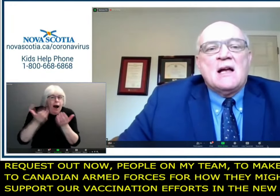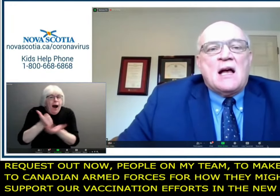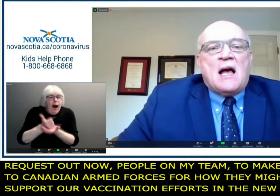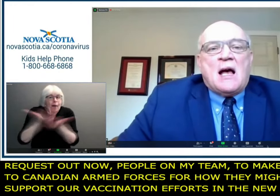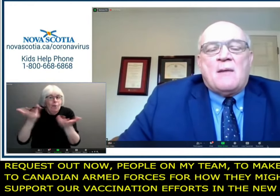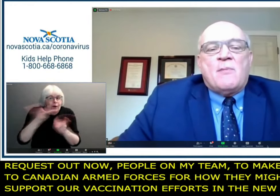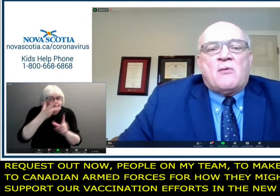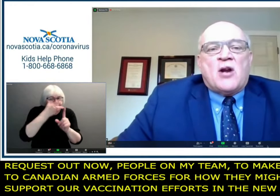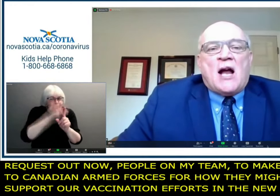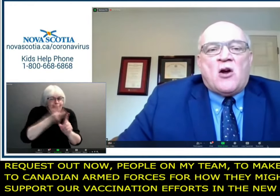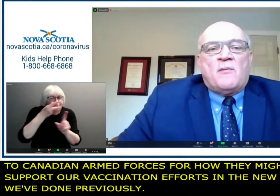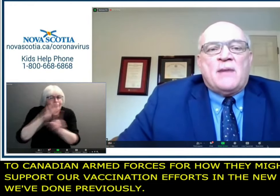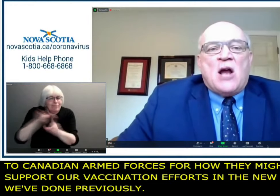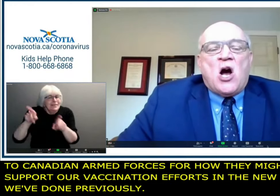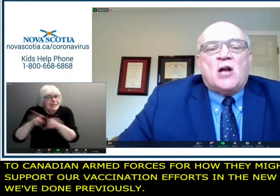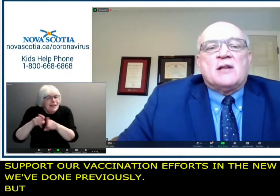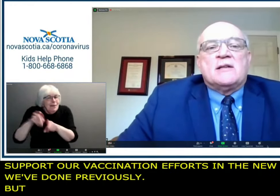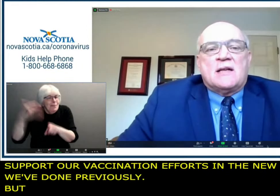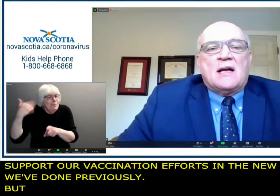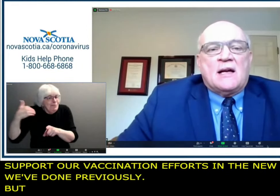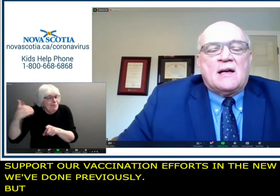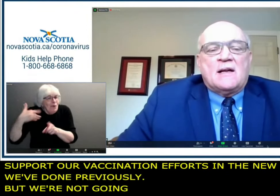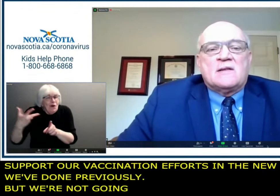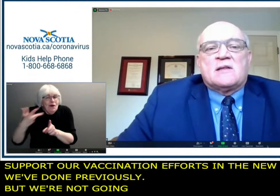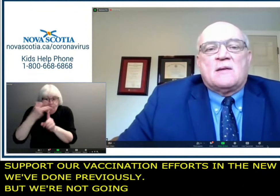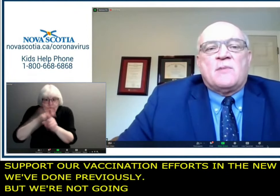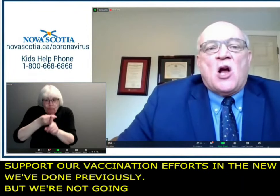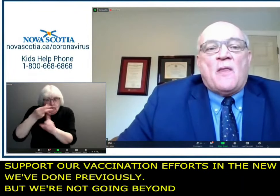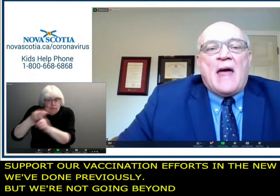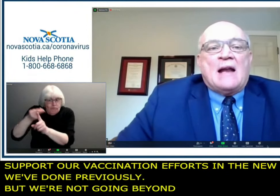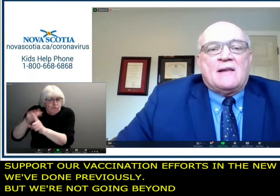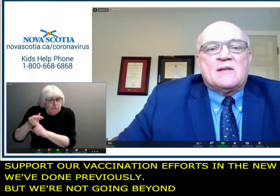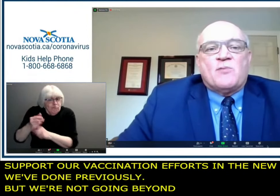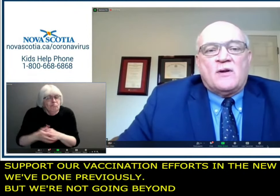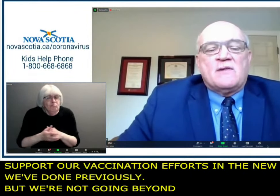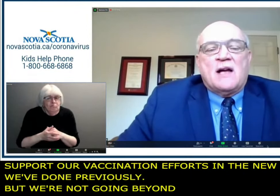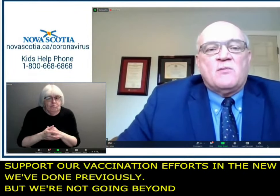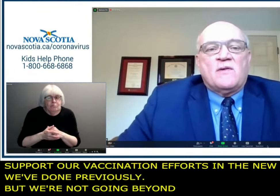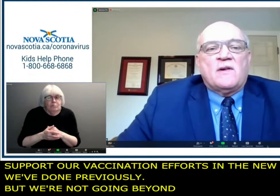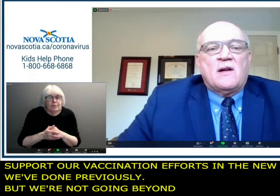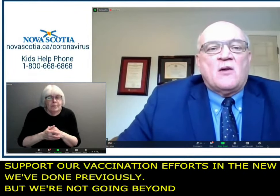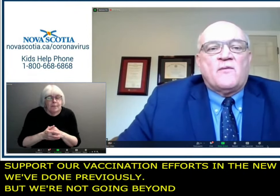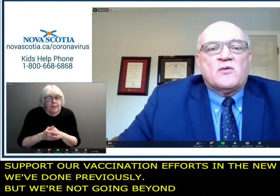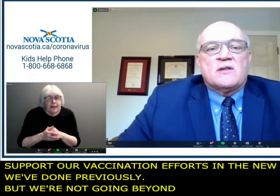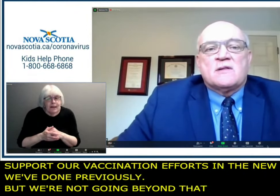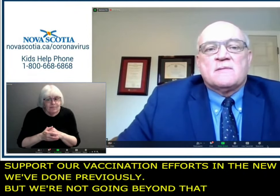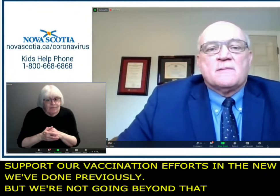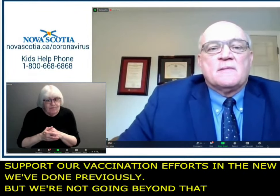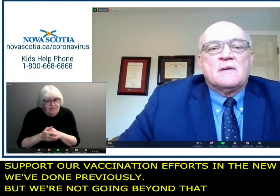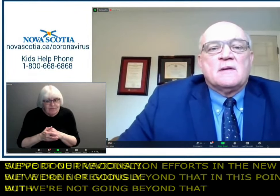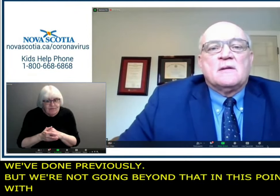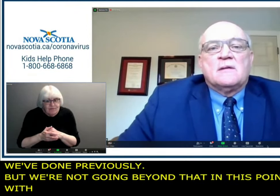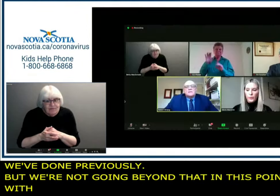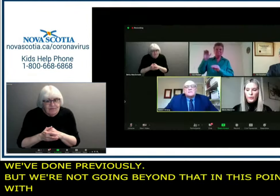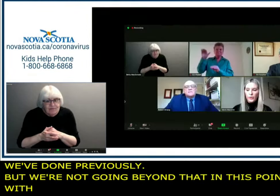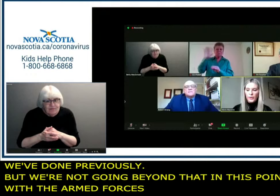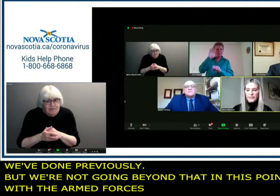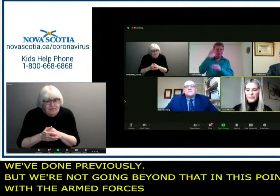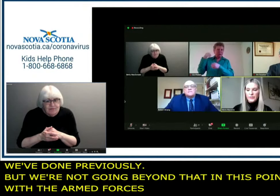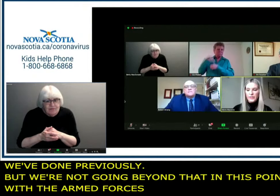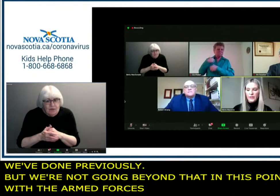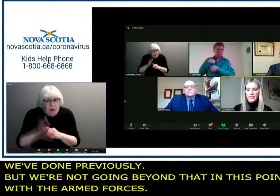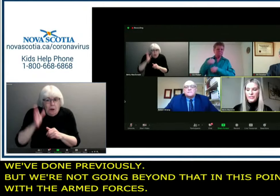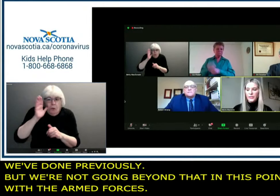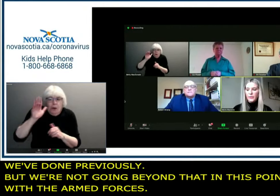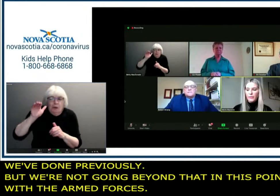previously. But we're not going beyond that at this point in time with the armed forces. We'll go next